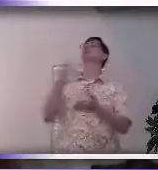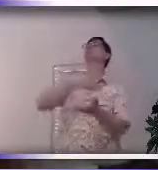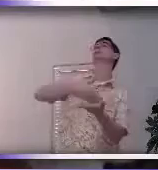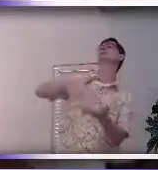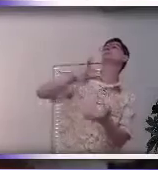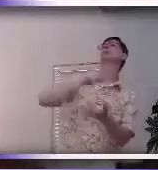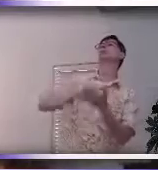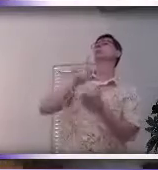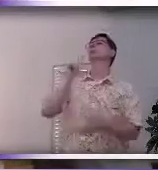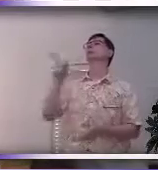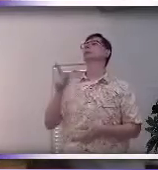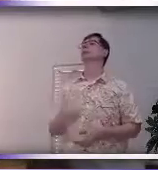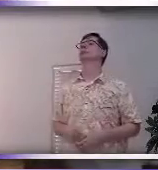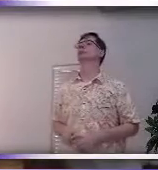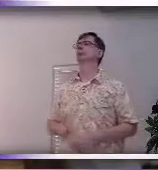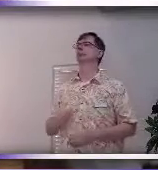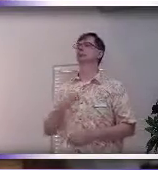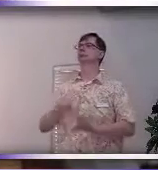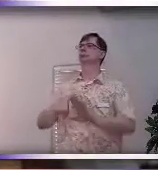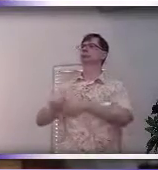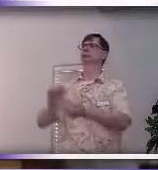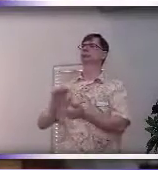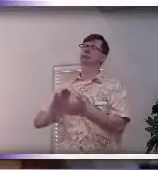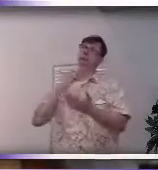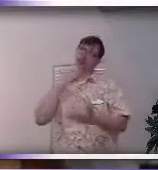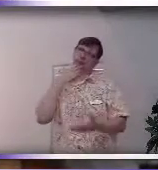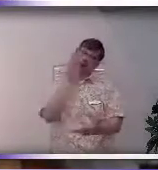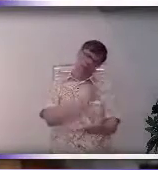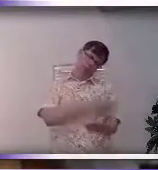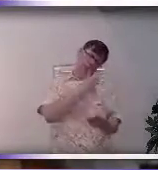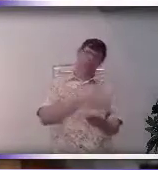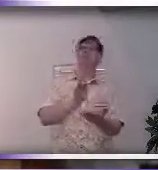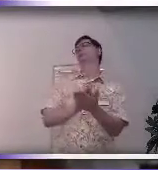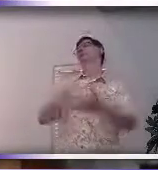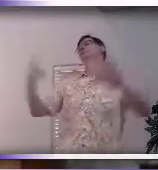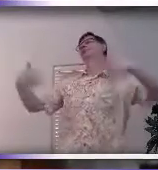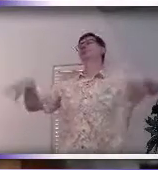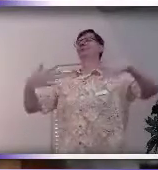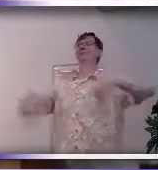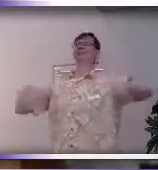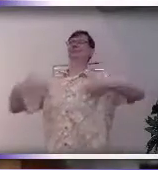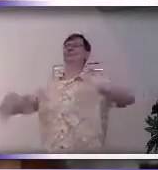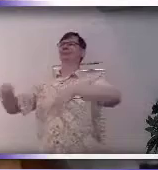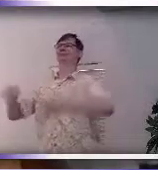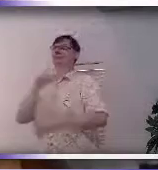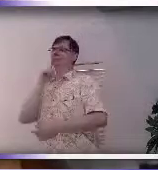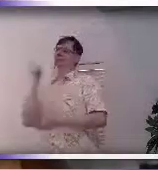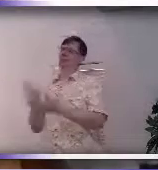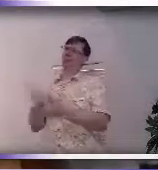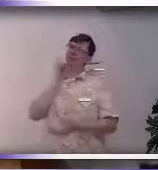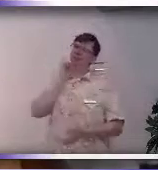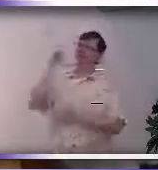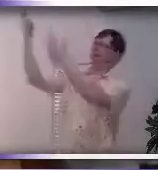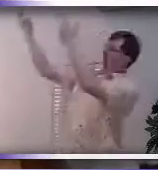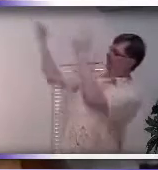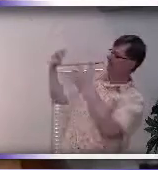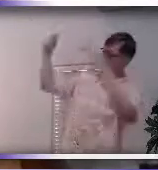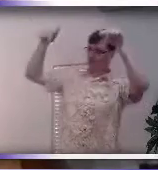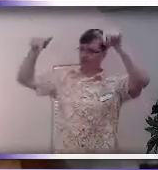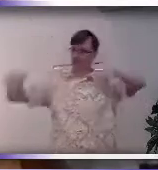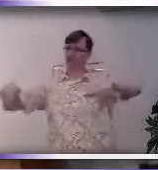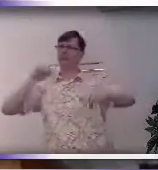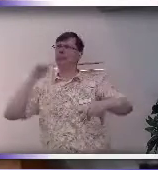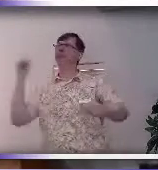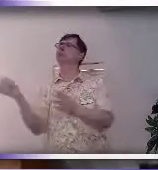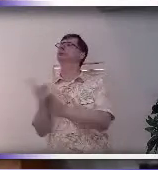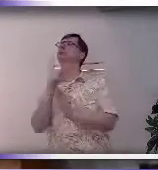them sew. Some of them sing. Some of them dance. Some of them come here and go into